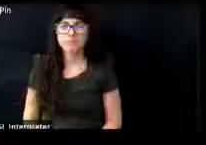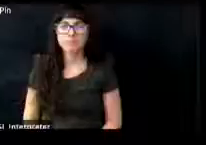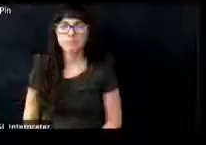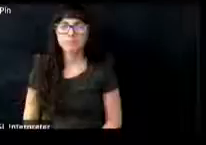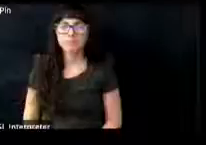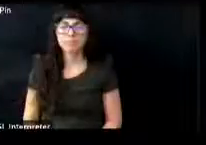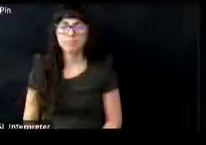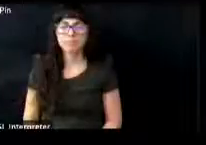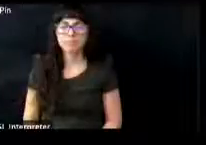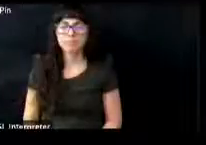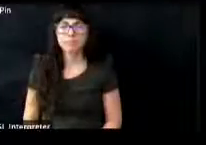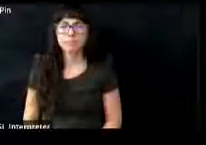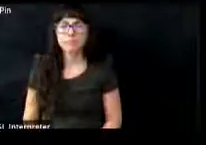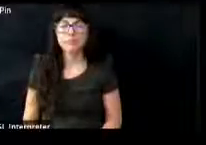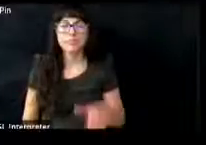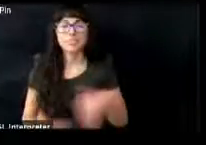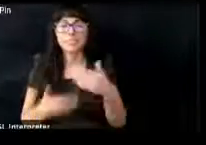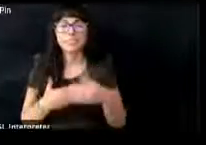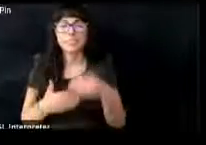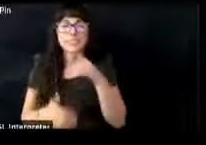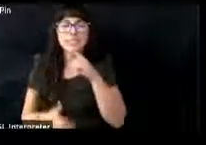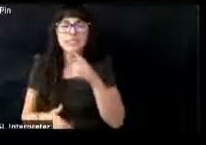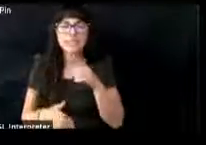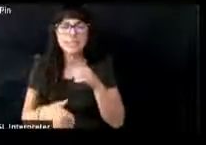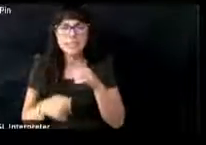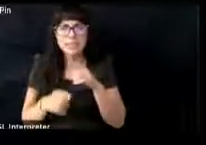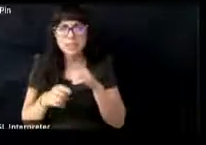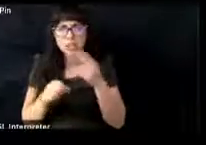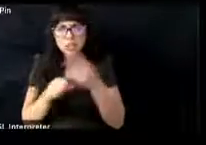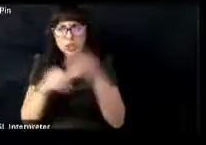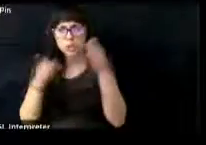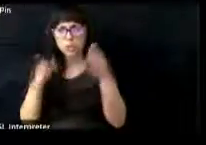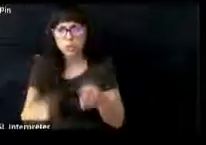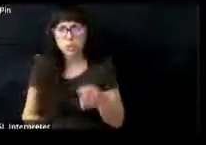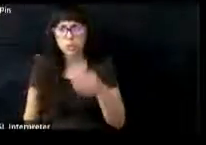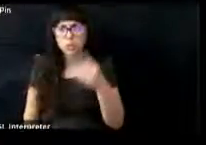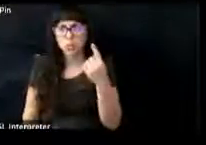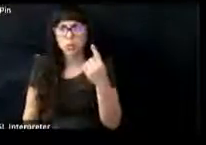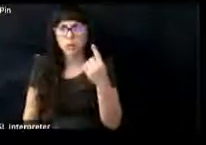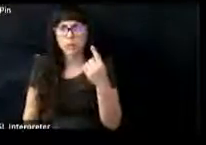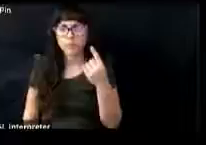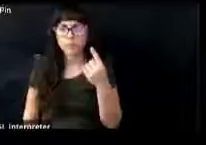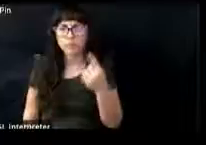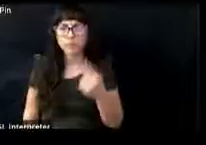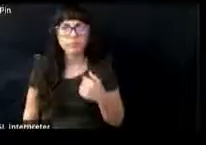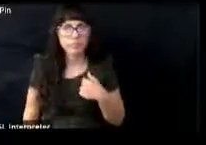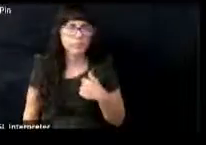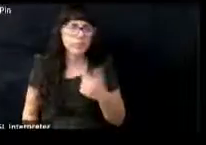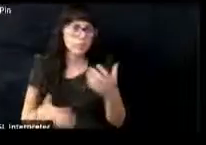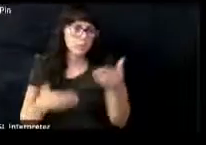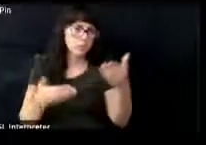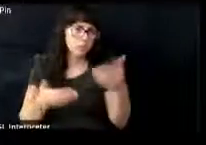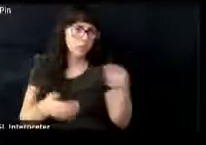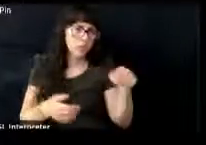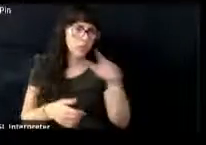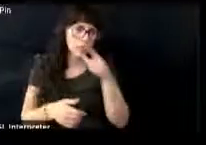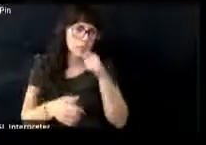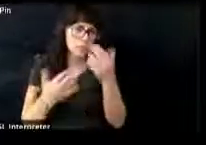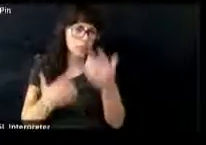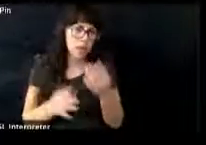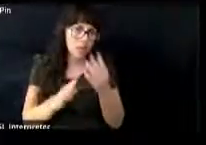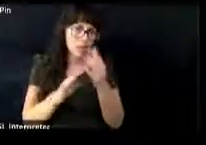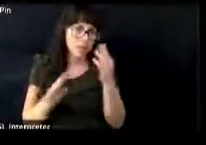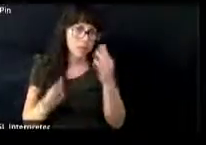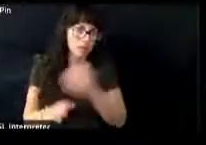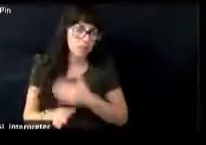Up next is going to be call in user 1. I'd like to invite those in the queue to please